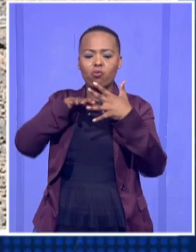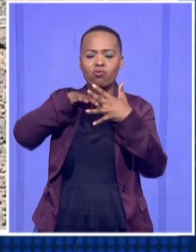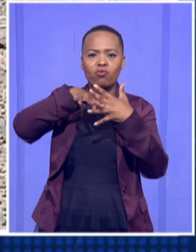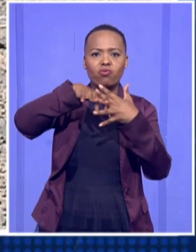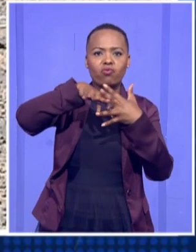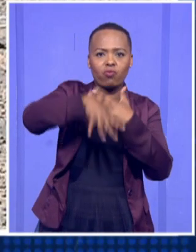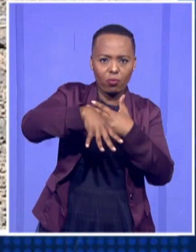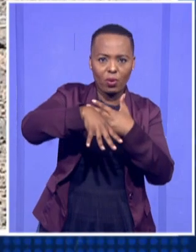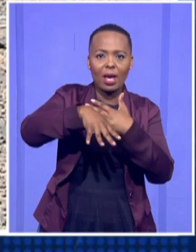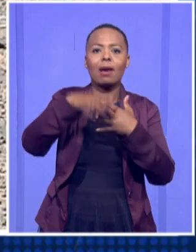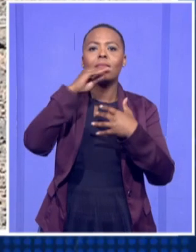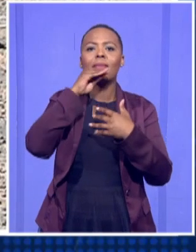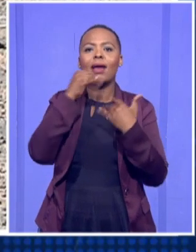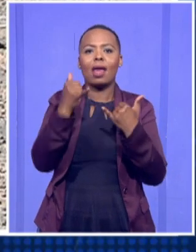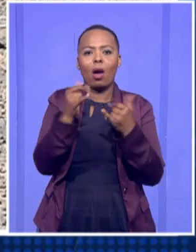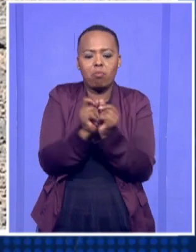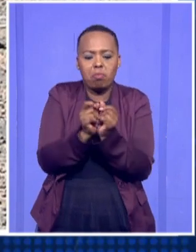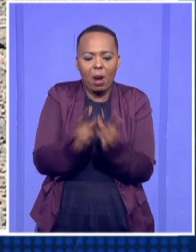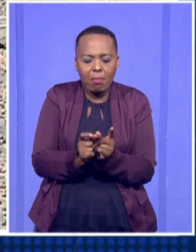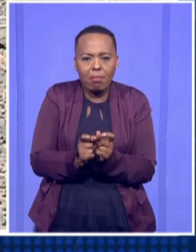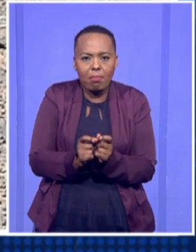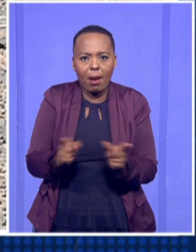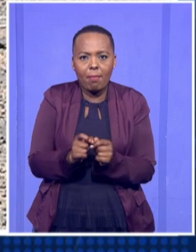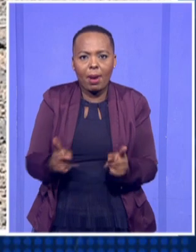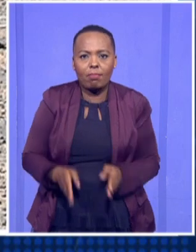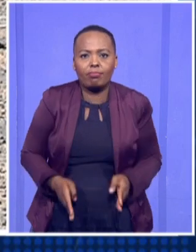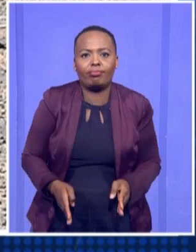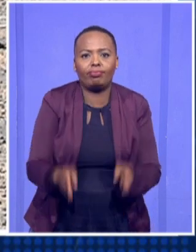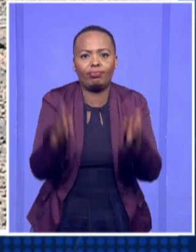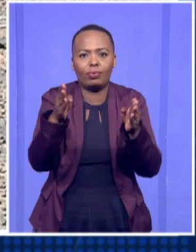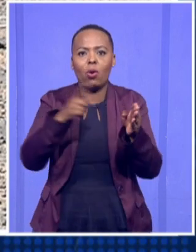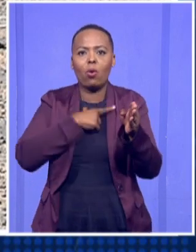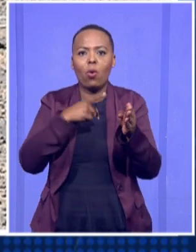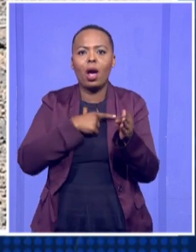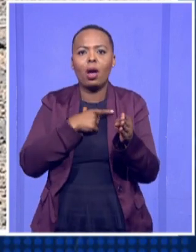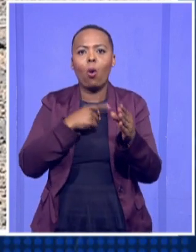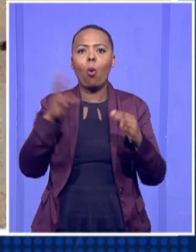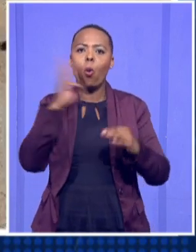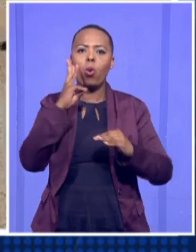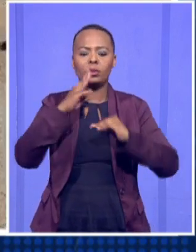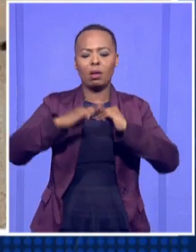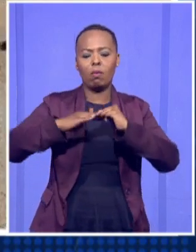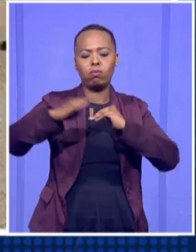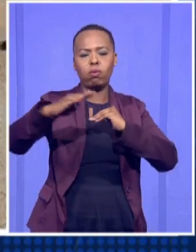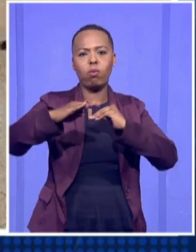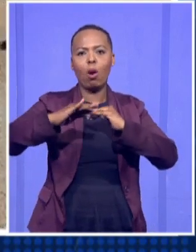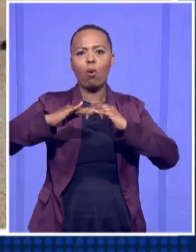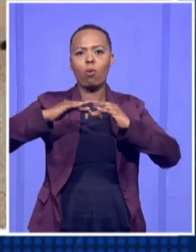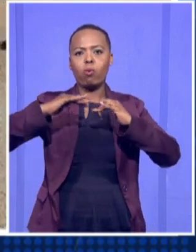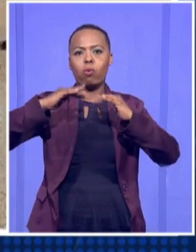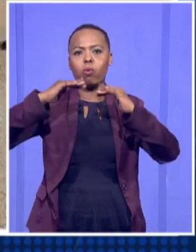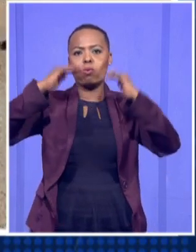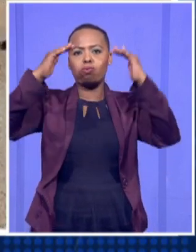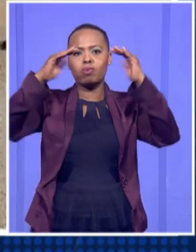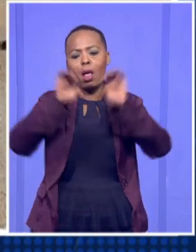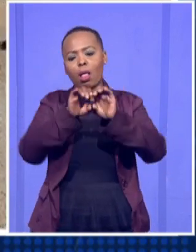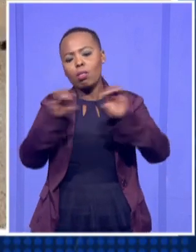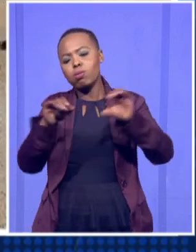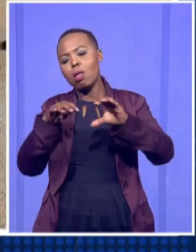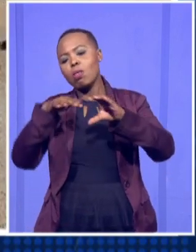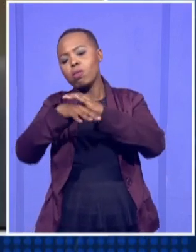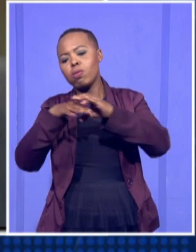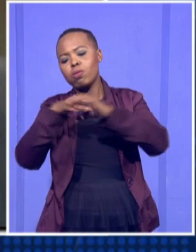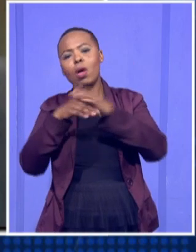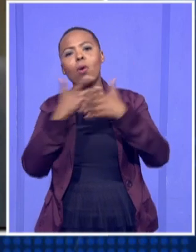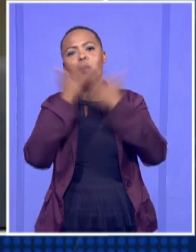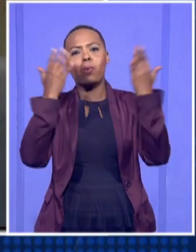and that is because the surface allows water to go through, because the surface have not been kept waterproof. Yeah. Mr. Kannemeyer,